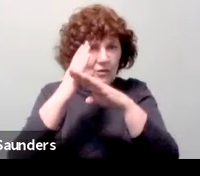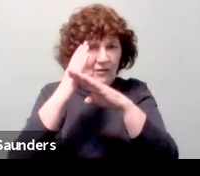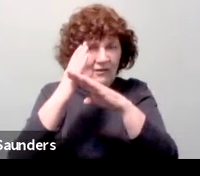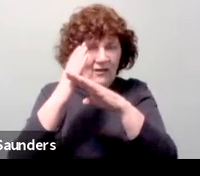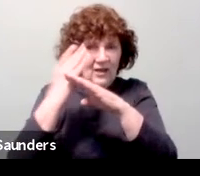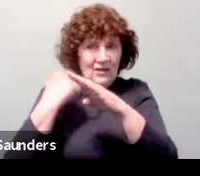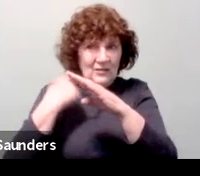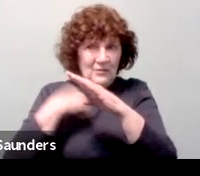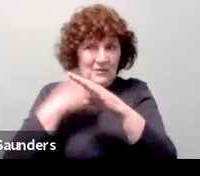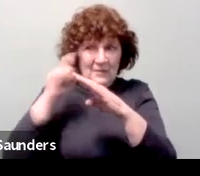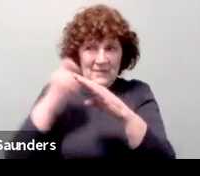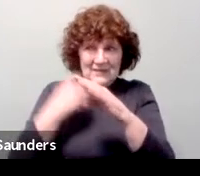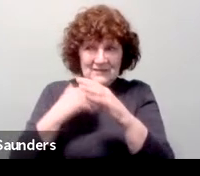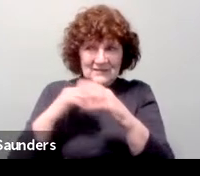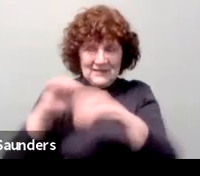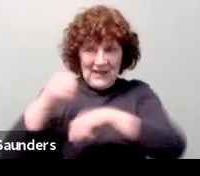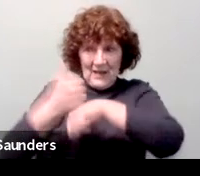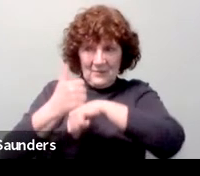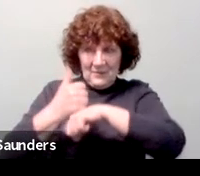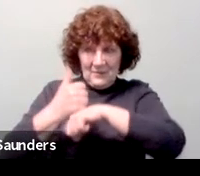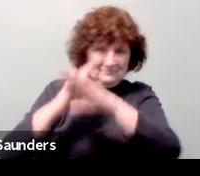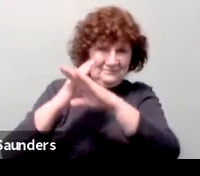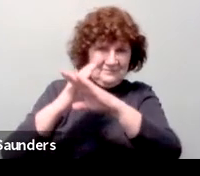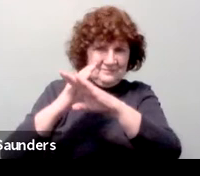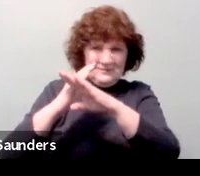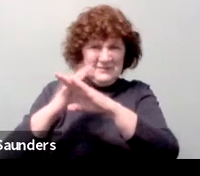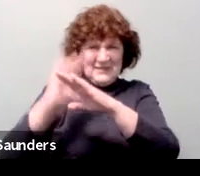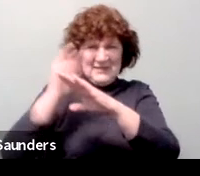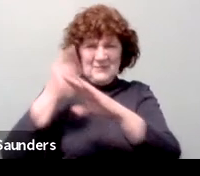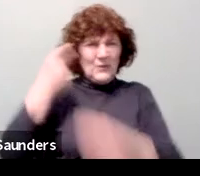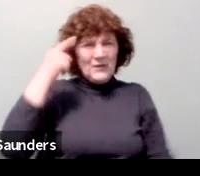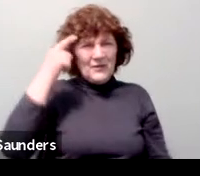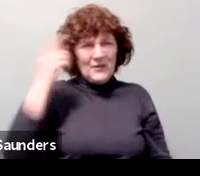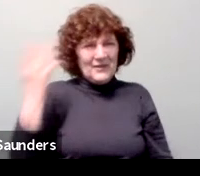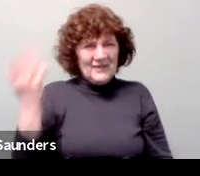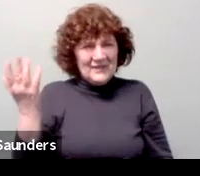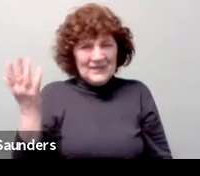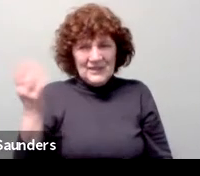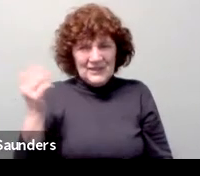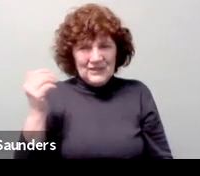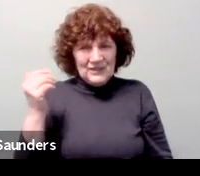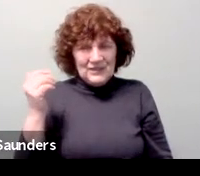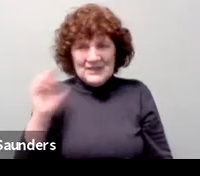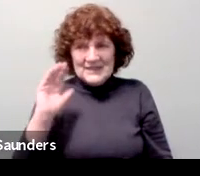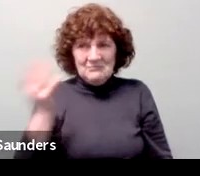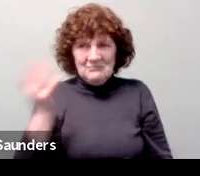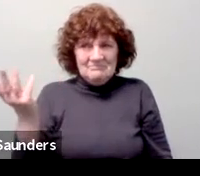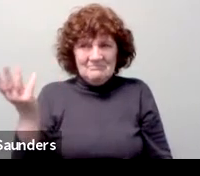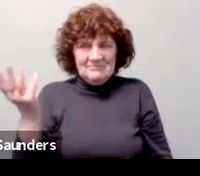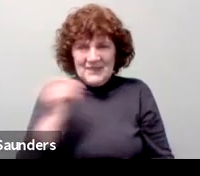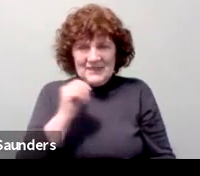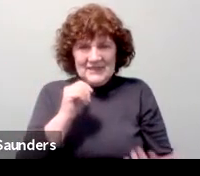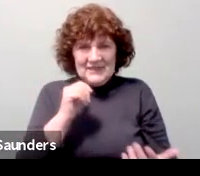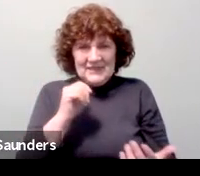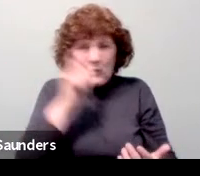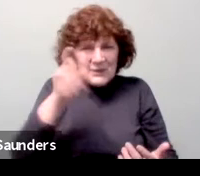there so often seem irrelevant, so often seem like we can't even